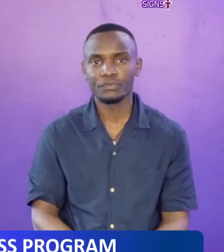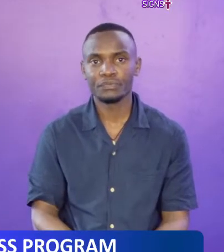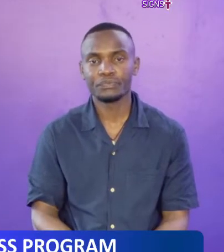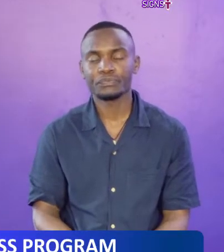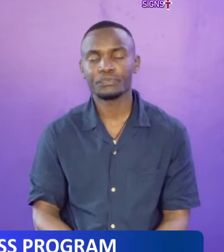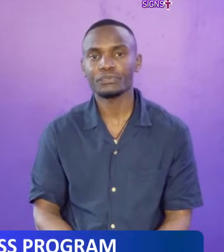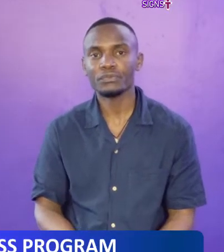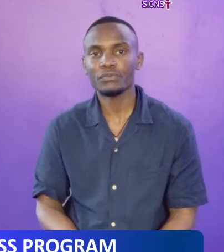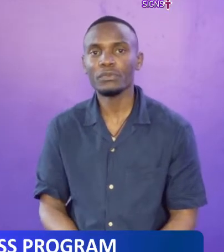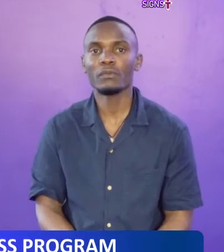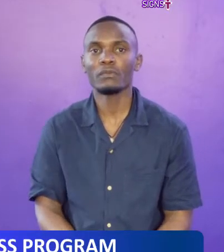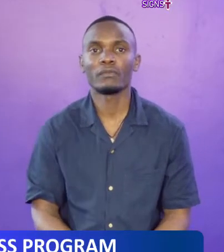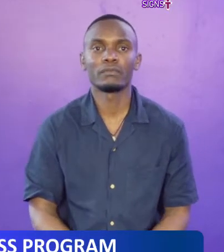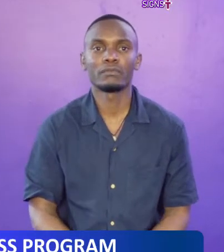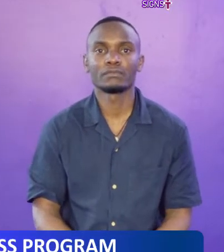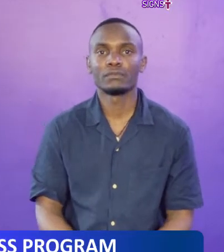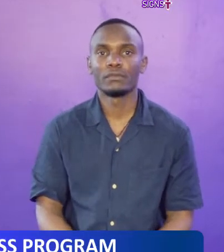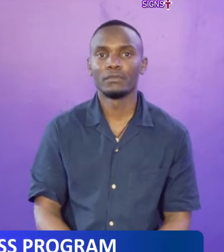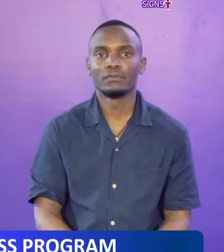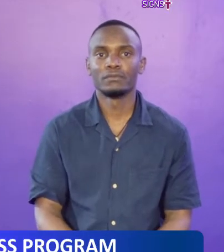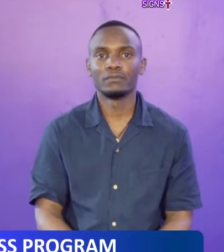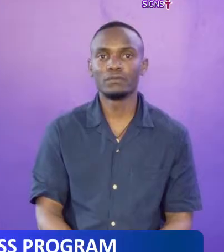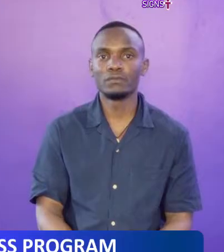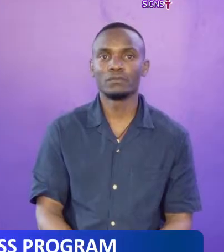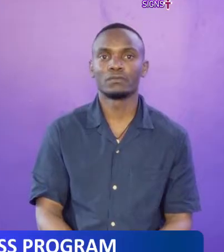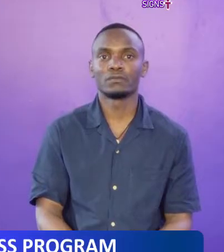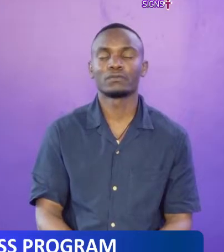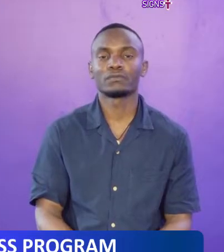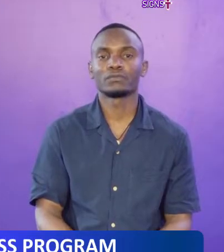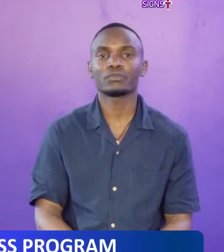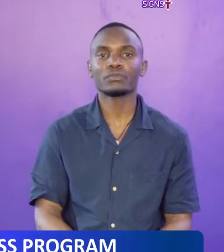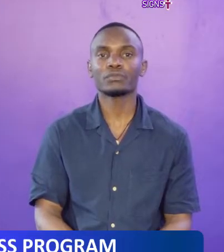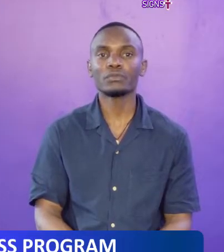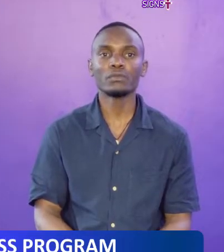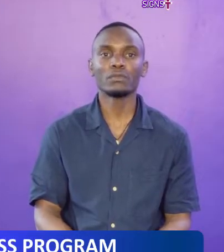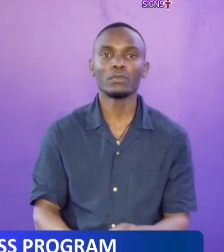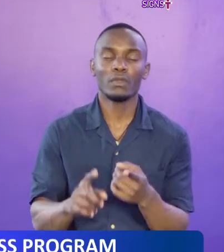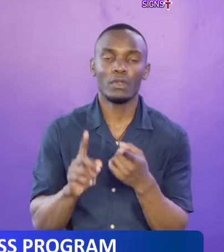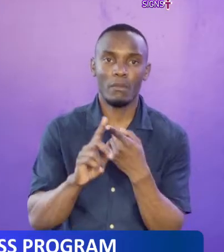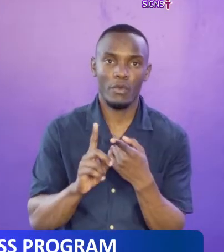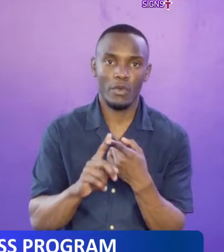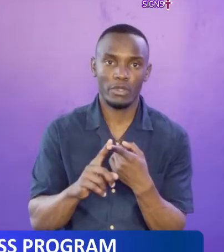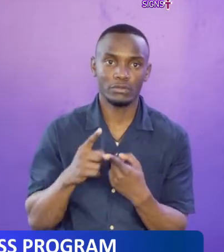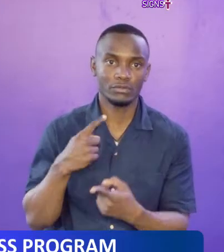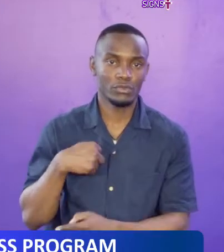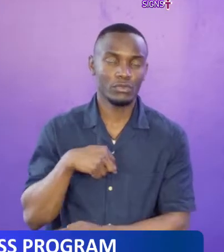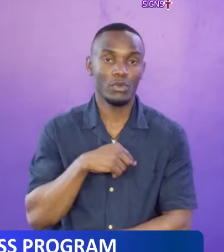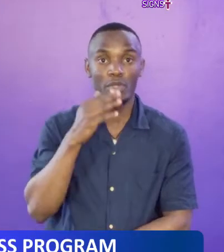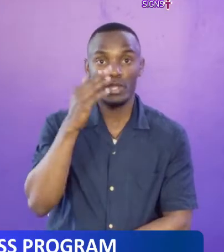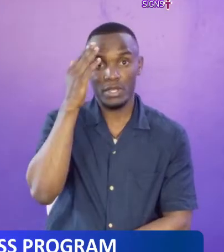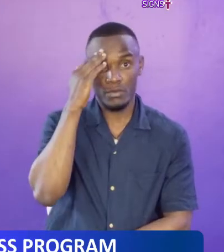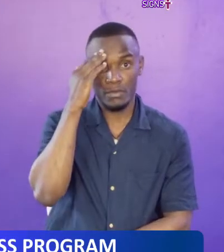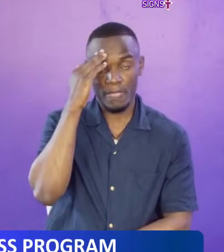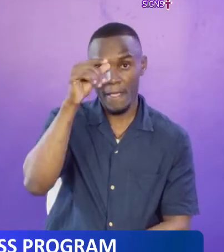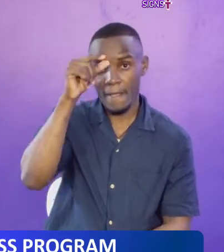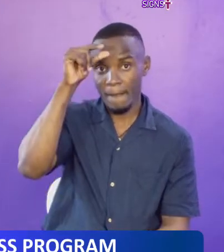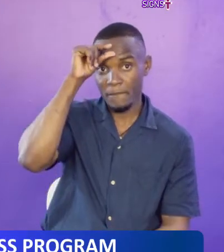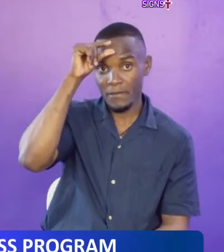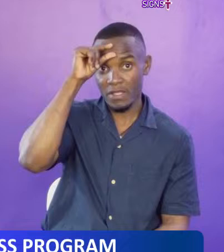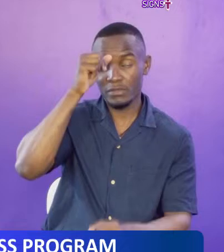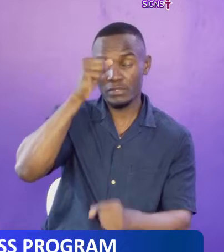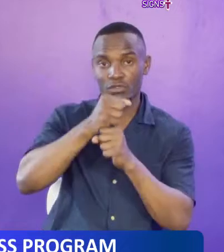One, we as the public, we know that the government is doing a lot of